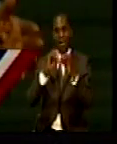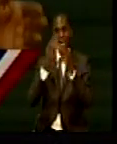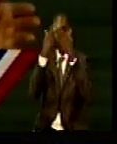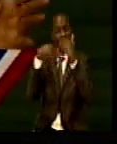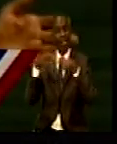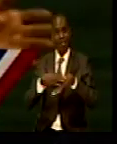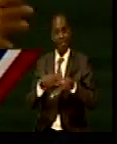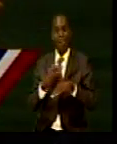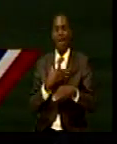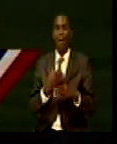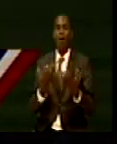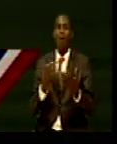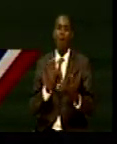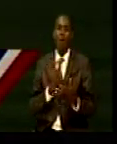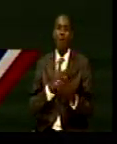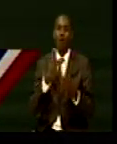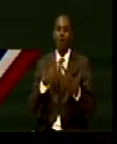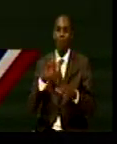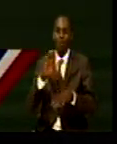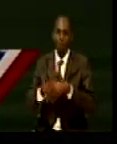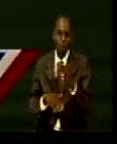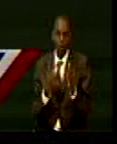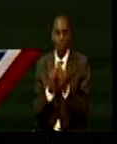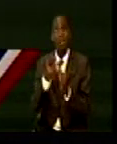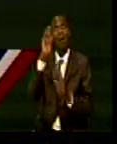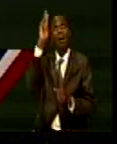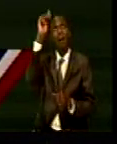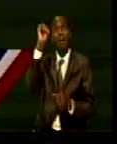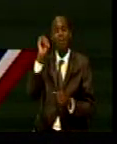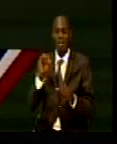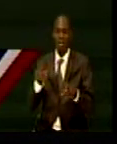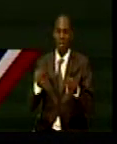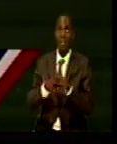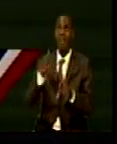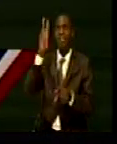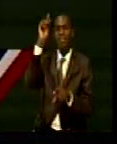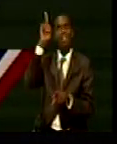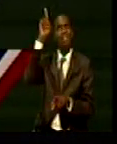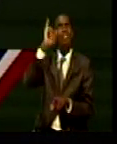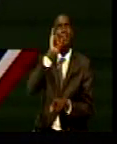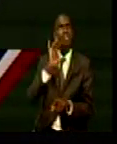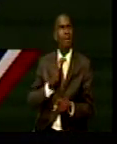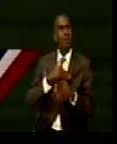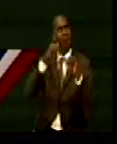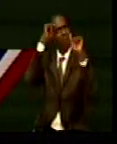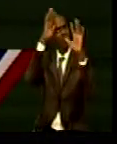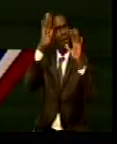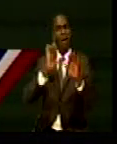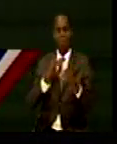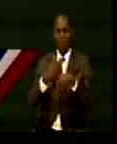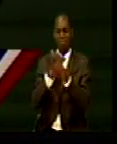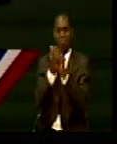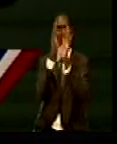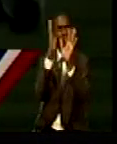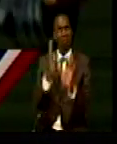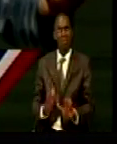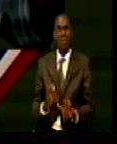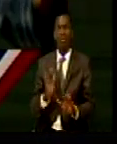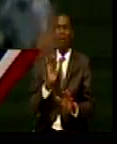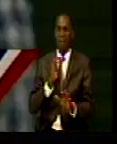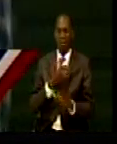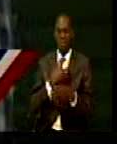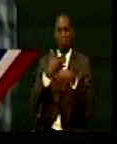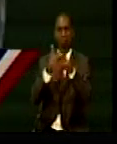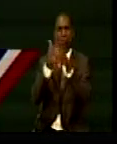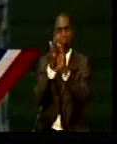him and walk like him. He's a father. He's a maker, he's a creator, and he's the God